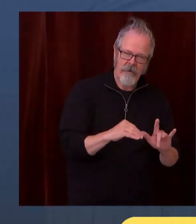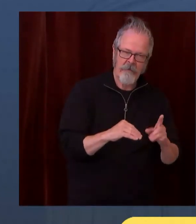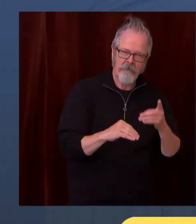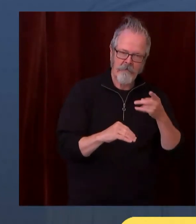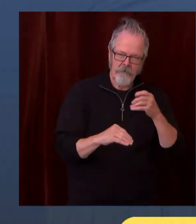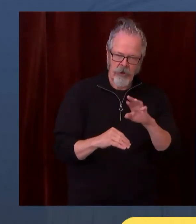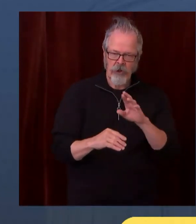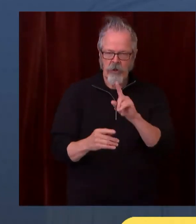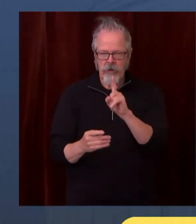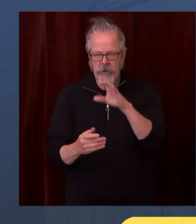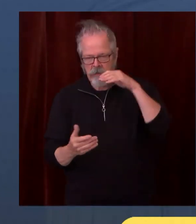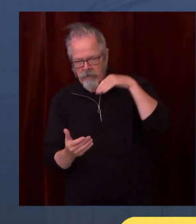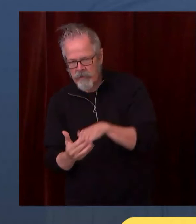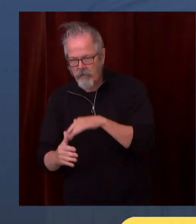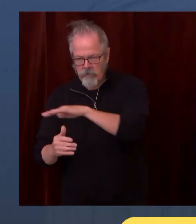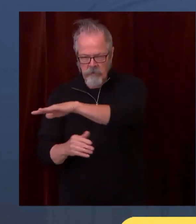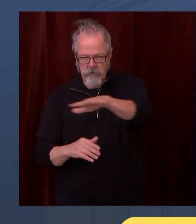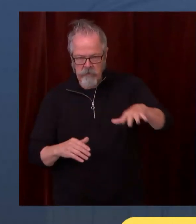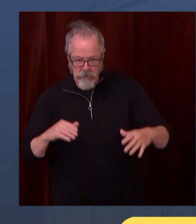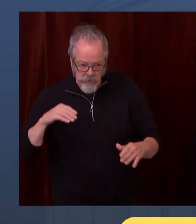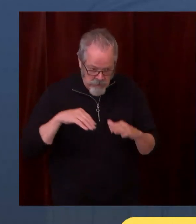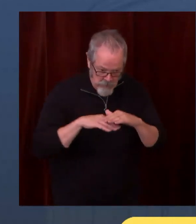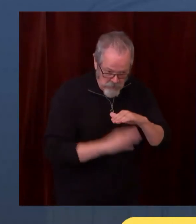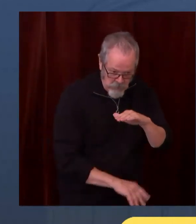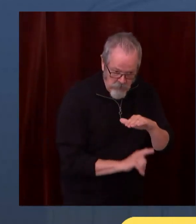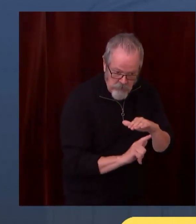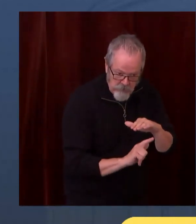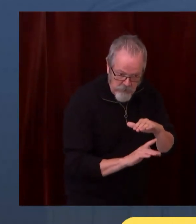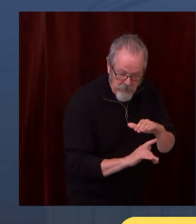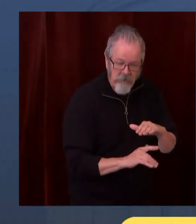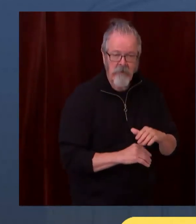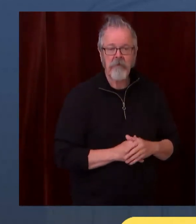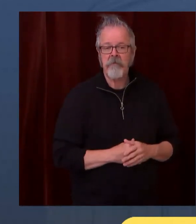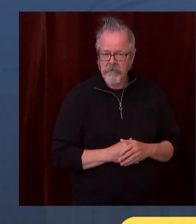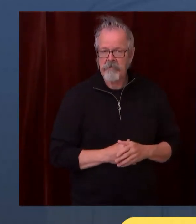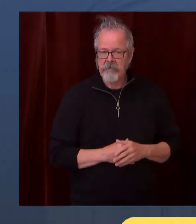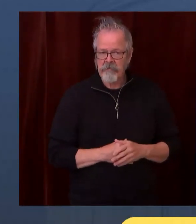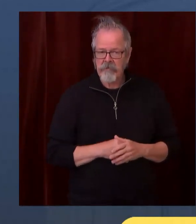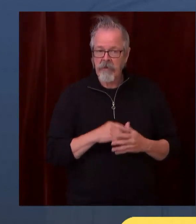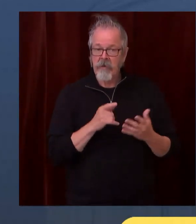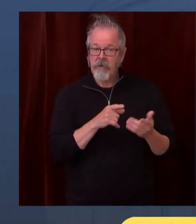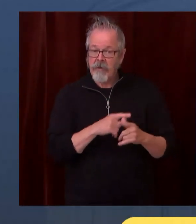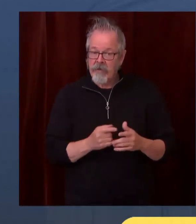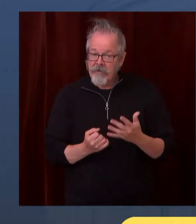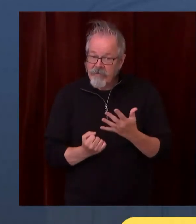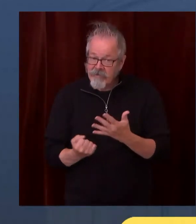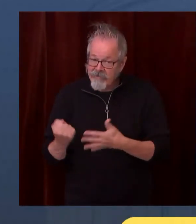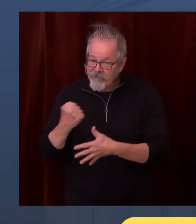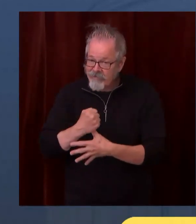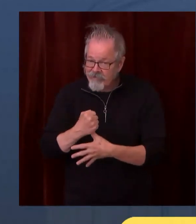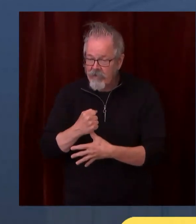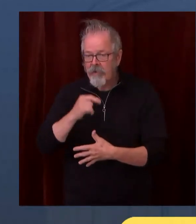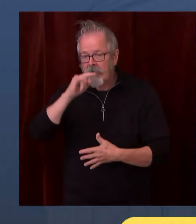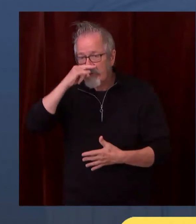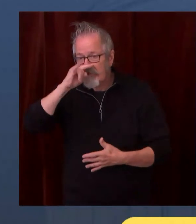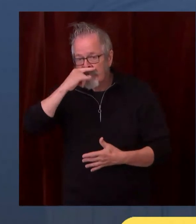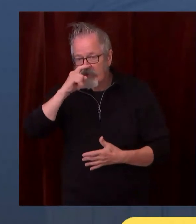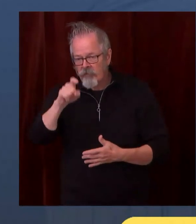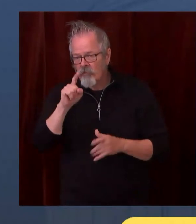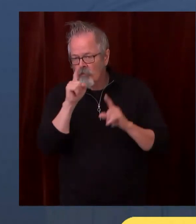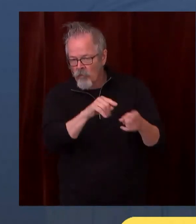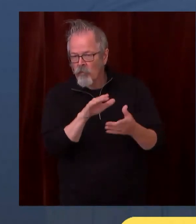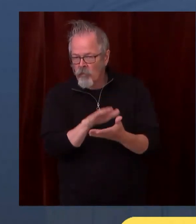achieve that, we may be able to look at other things also reasonably. So, the governor and I haven't had